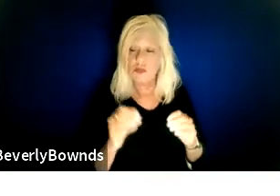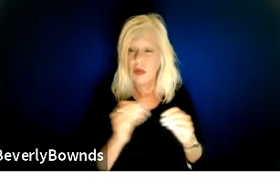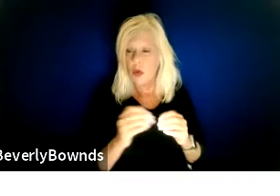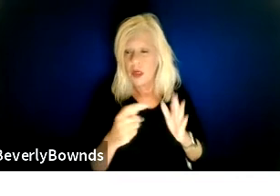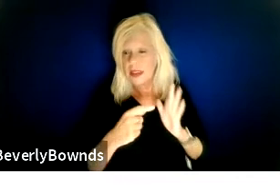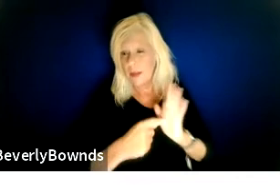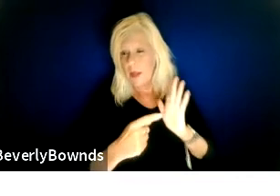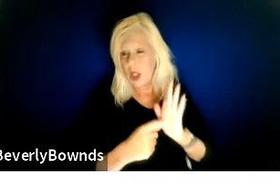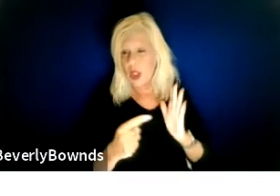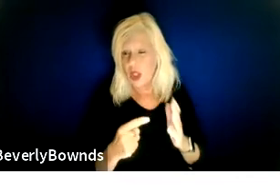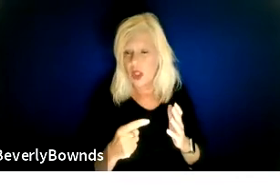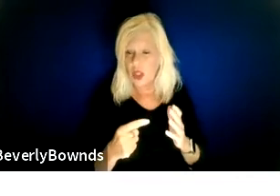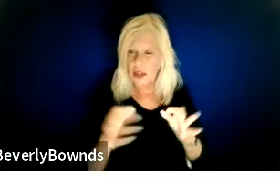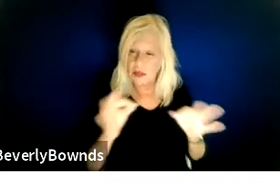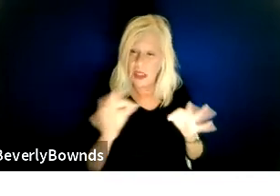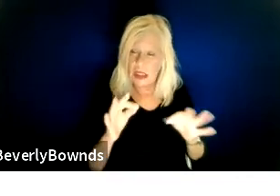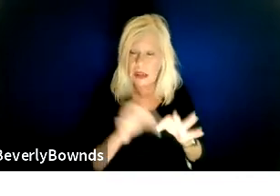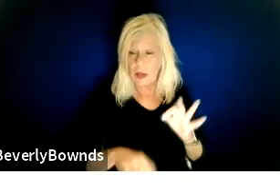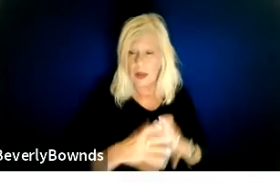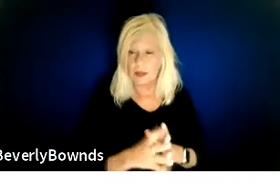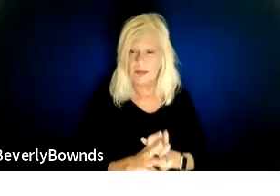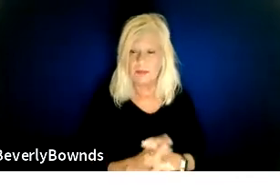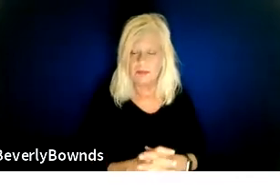So next slide, please.